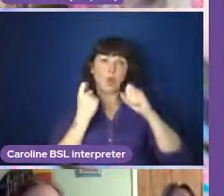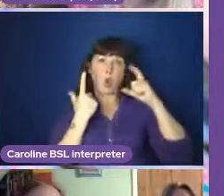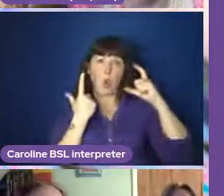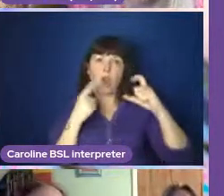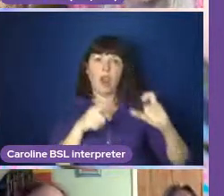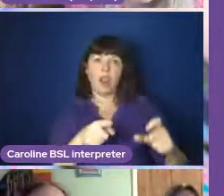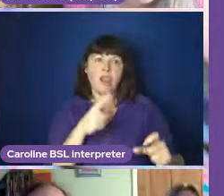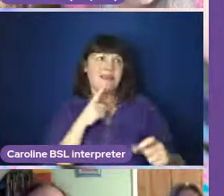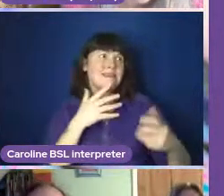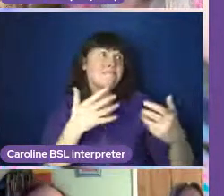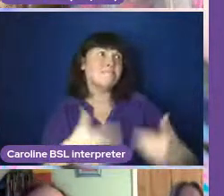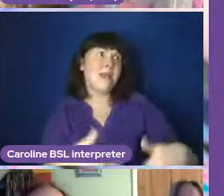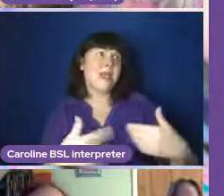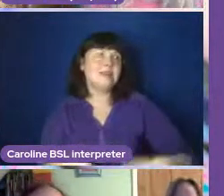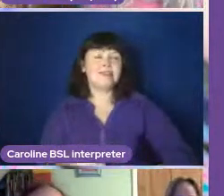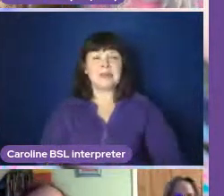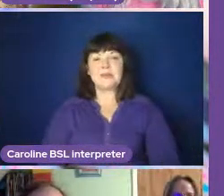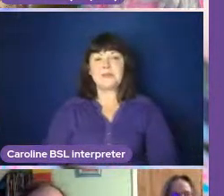amazing.